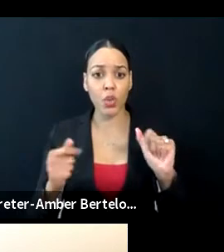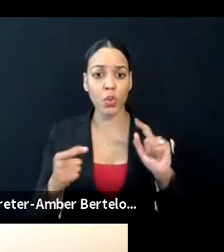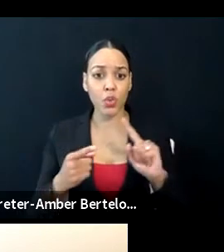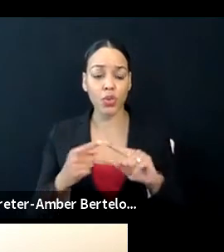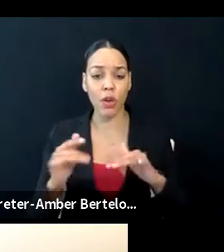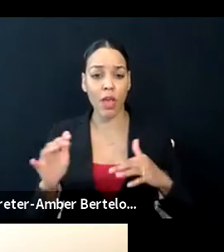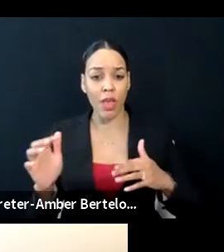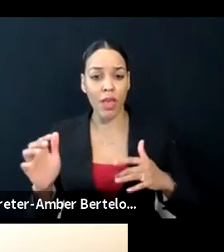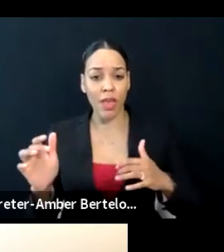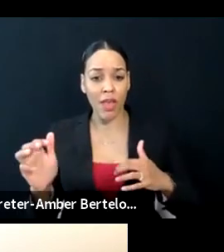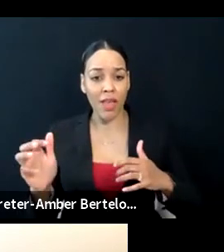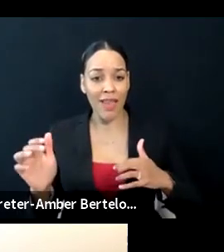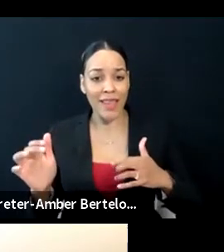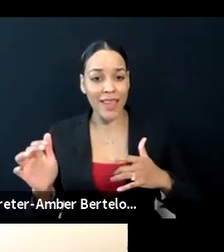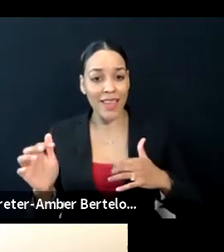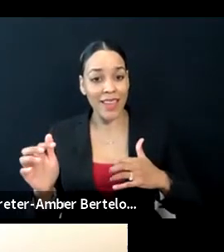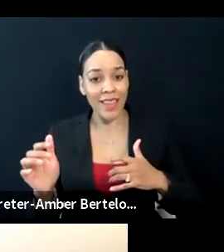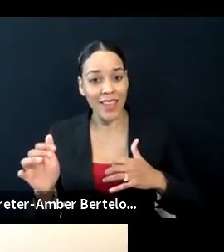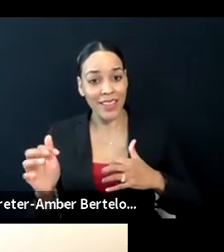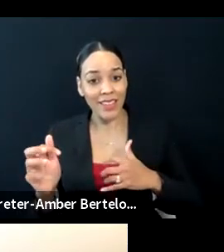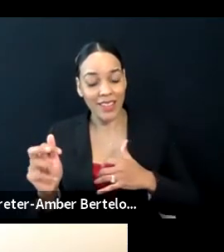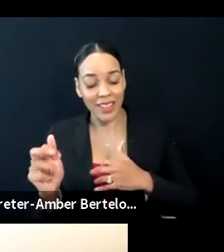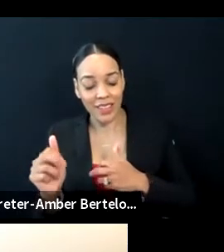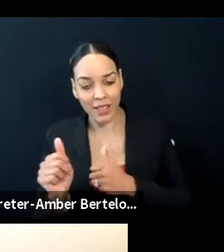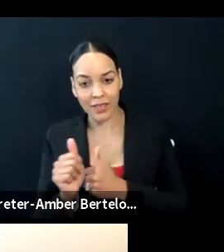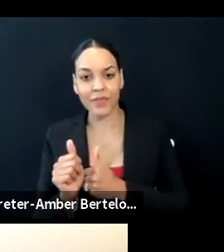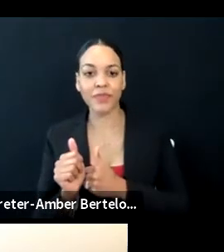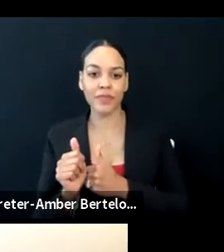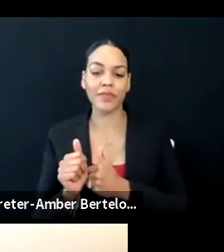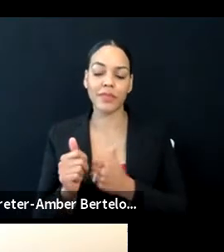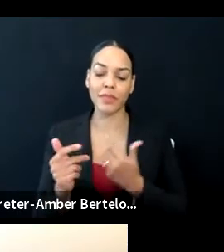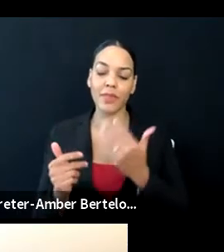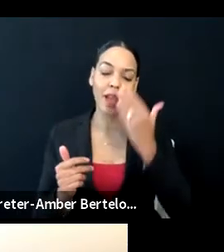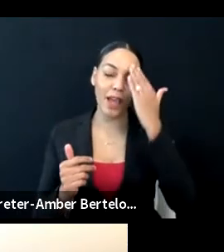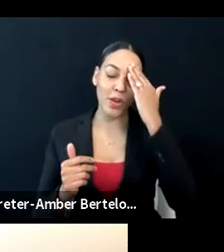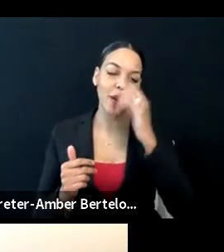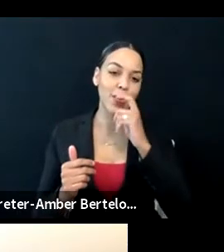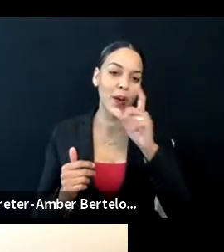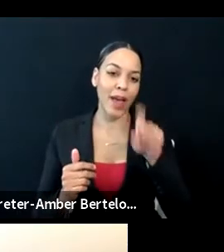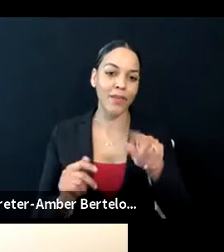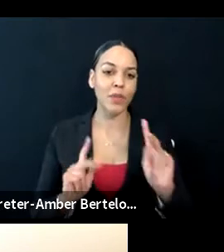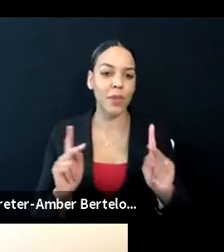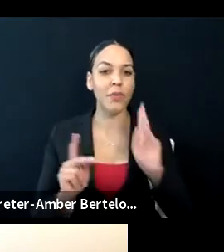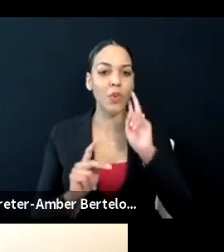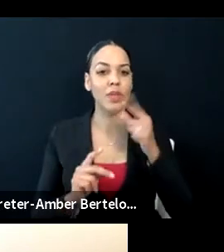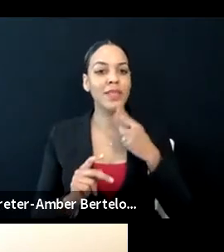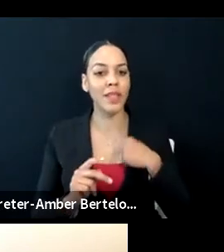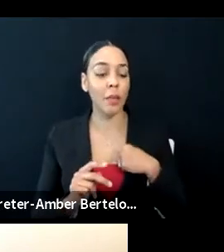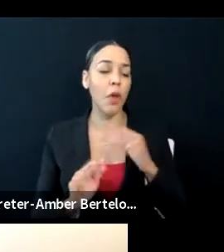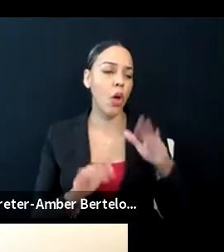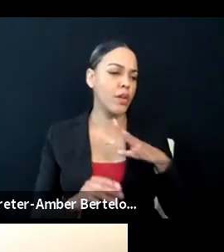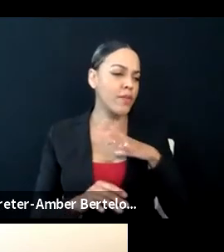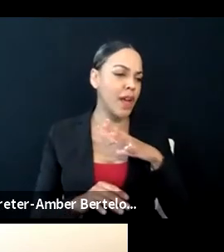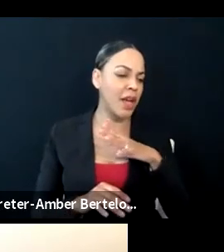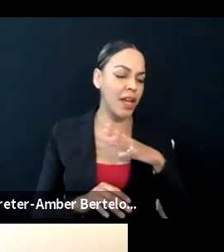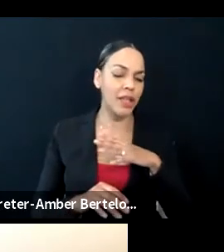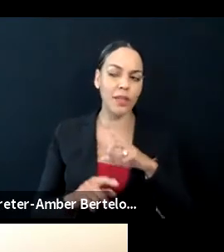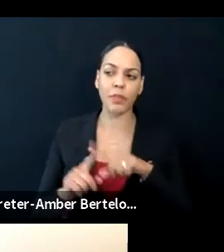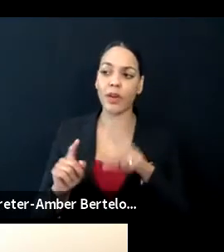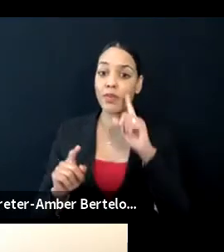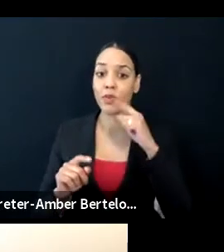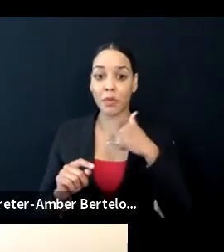up, even though I know I probably don't have to, and people will say, you're doing fine. I think for me, you